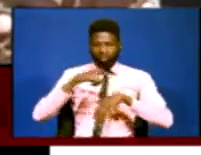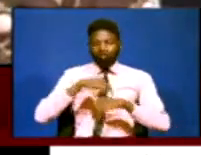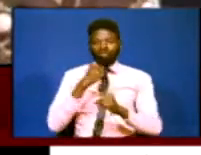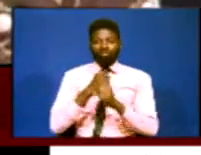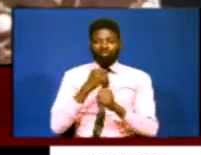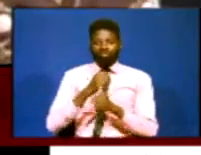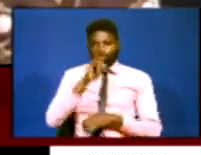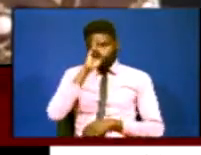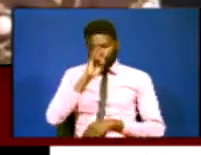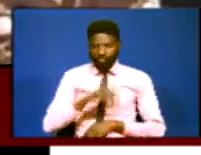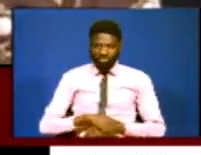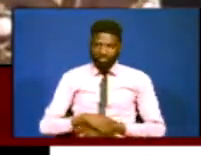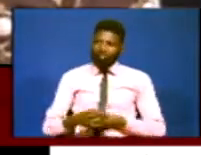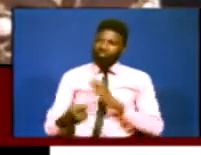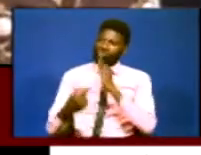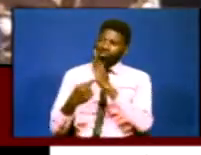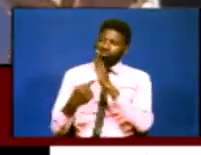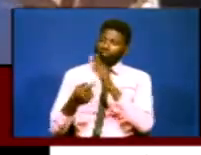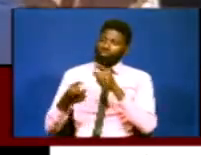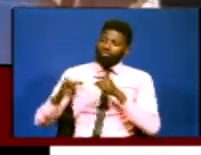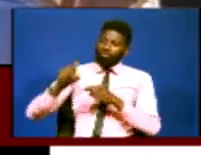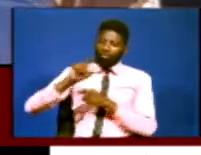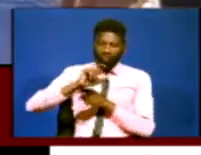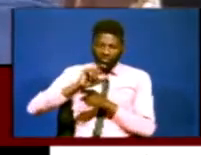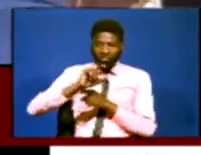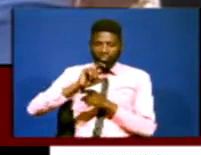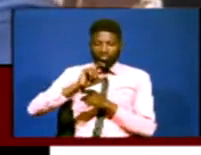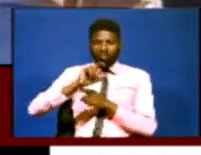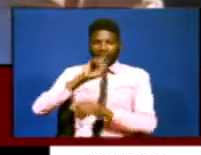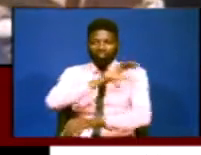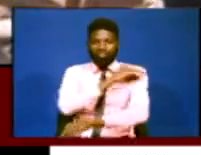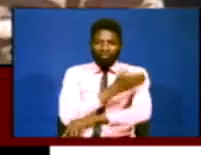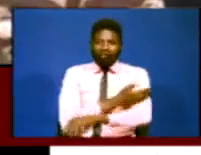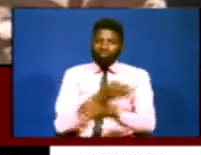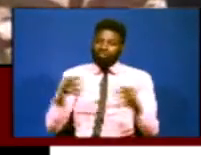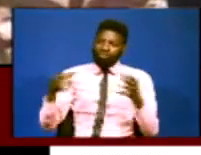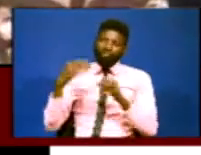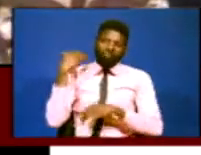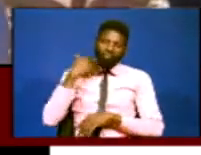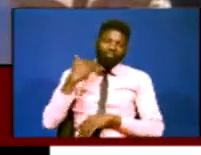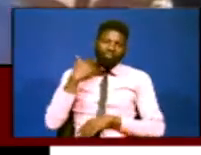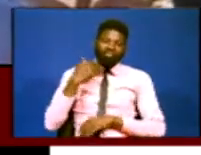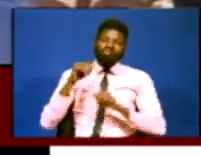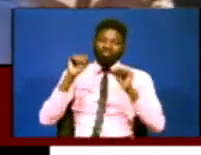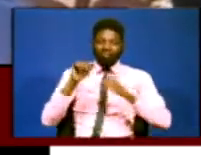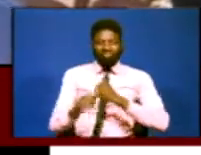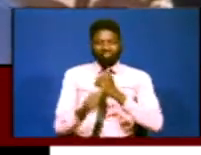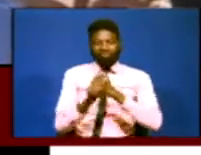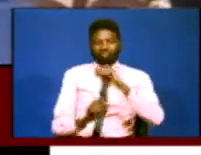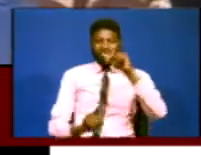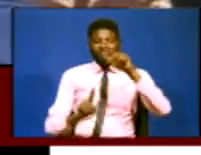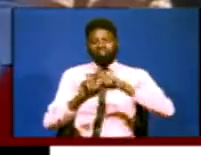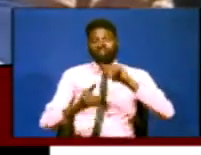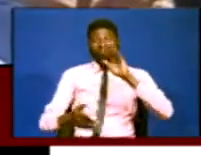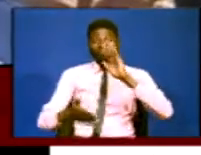Technology has increased the capacity of criminal networks to do great harm faster and over large